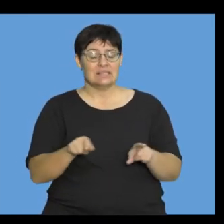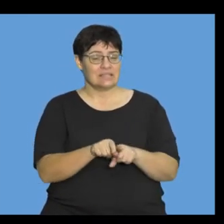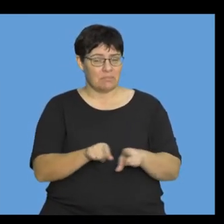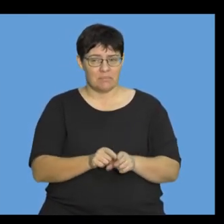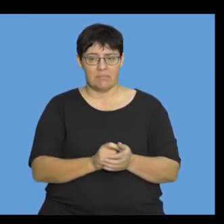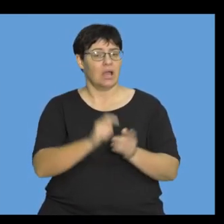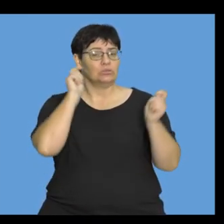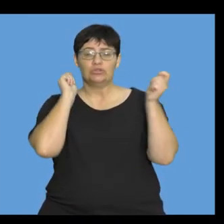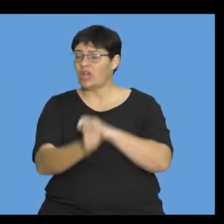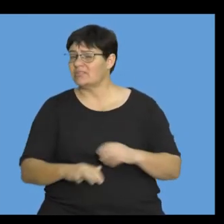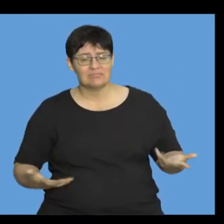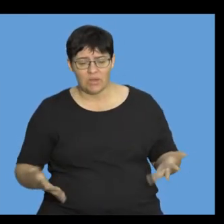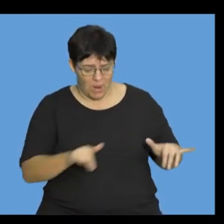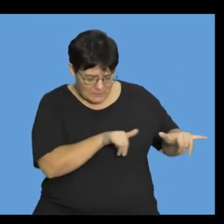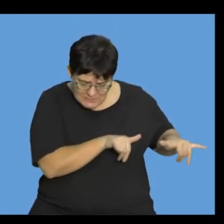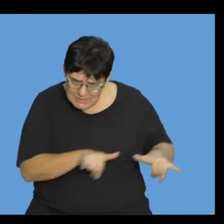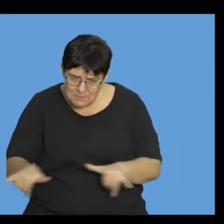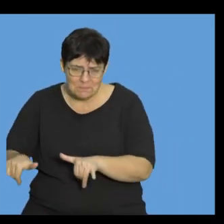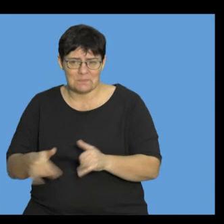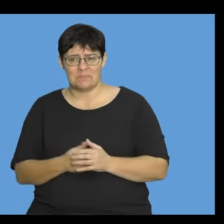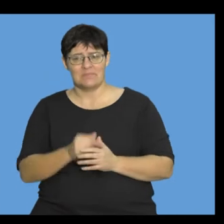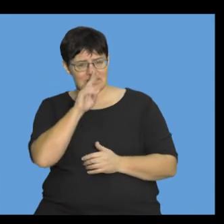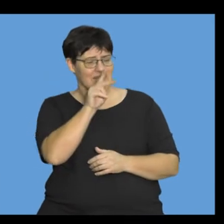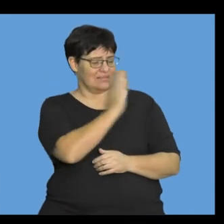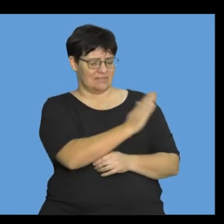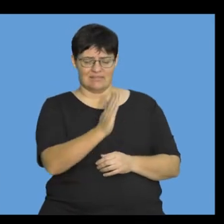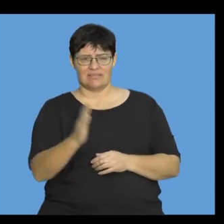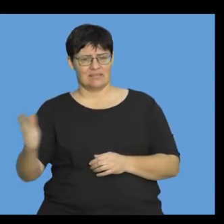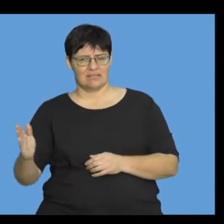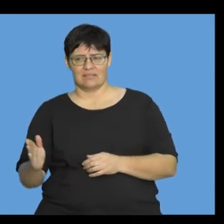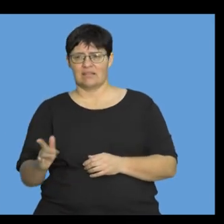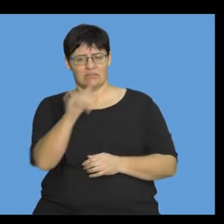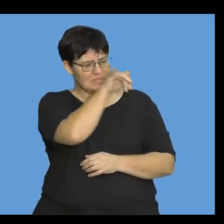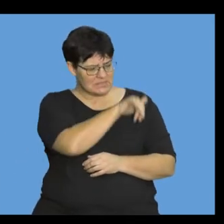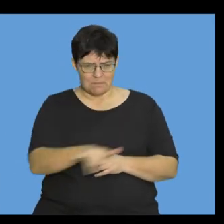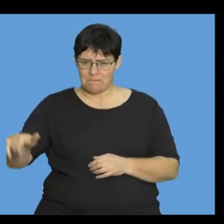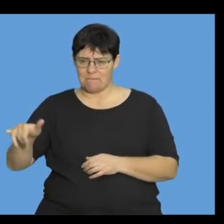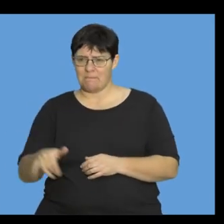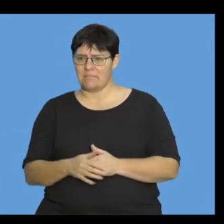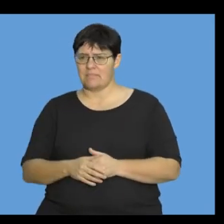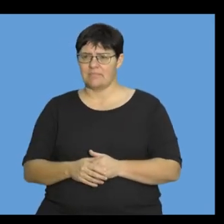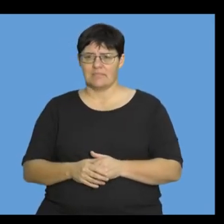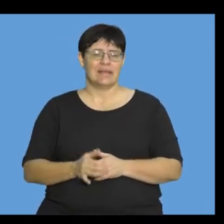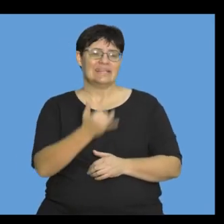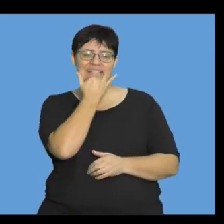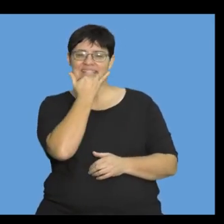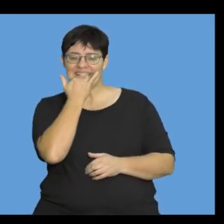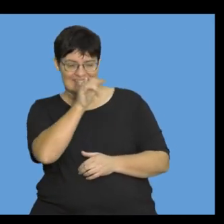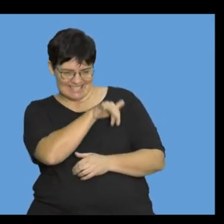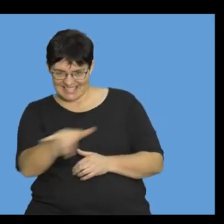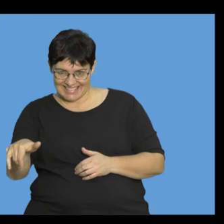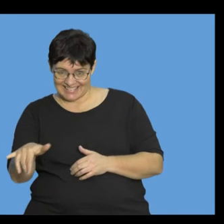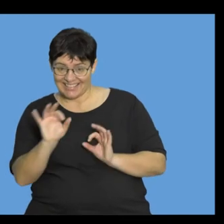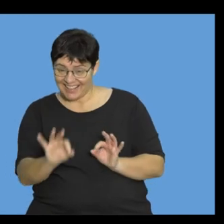here. They're not altered. We don't change their shape. Have a look here. White, look what it looks like. Happy face, happy